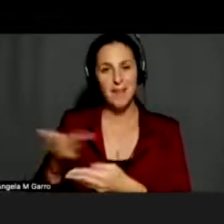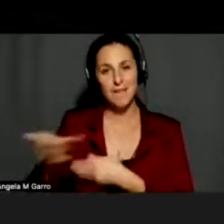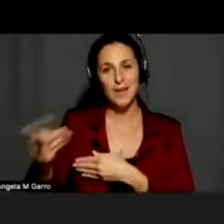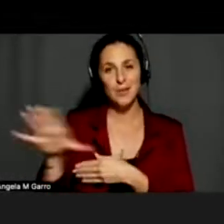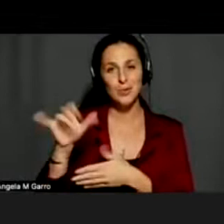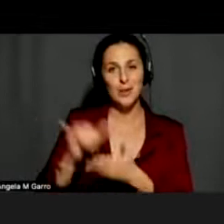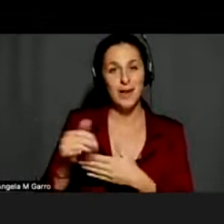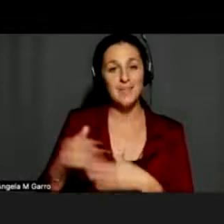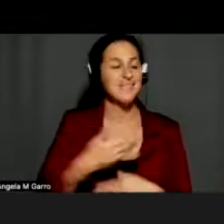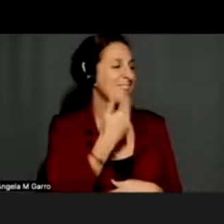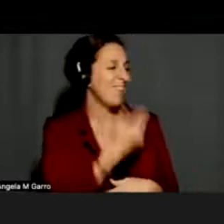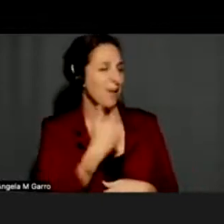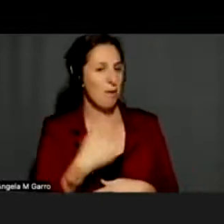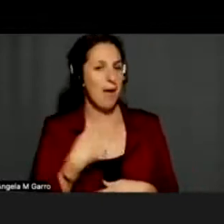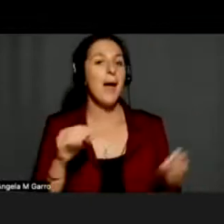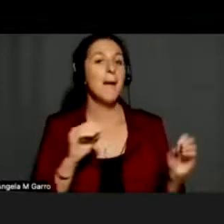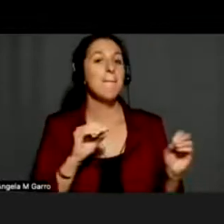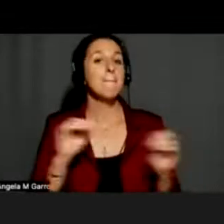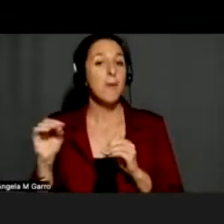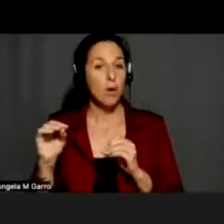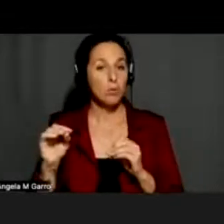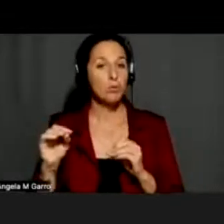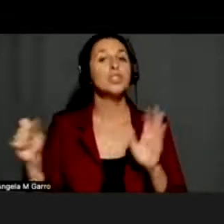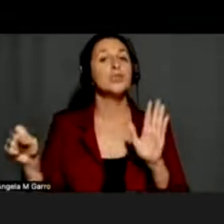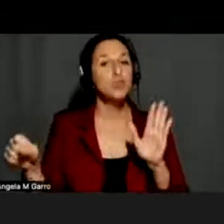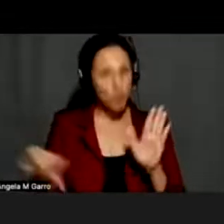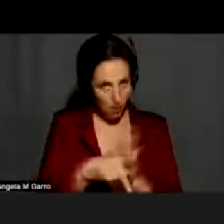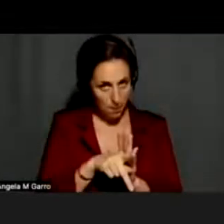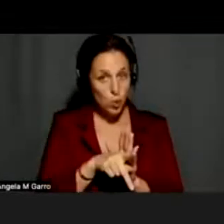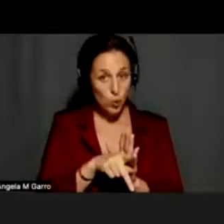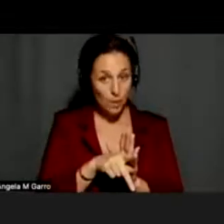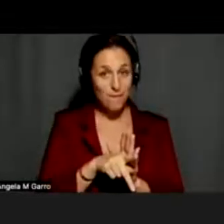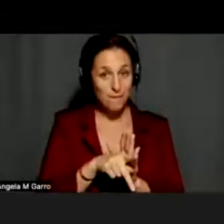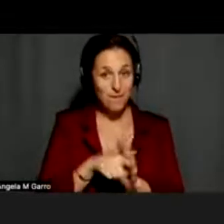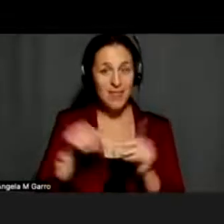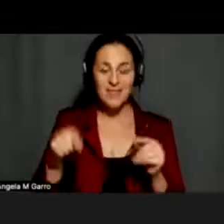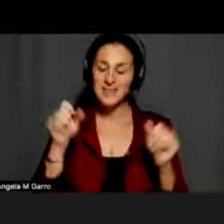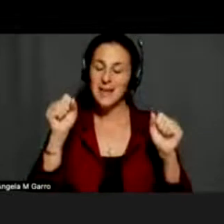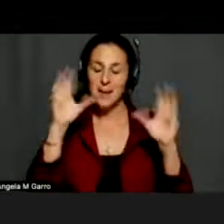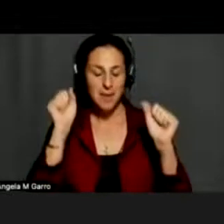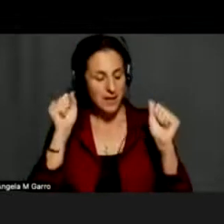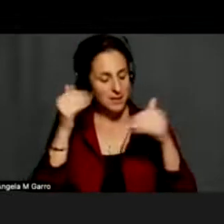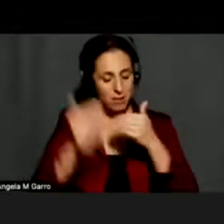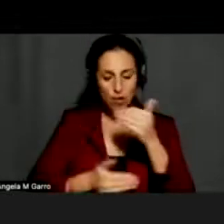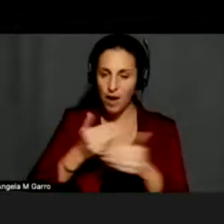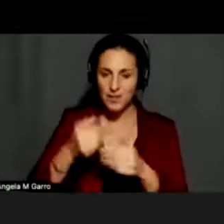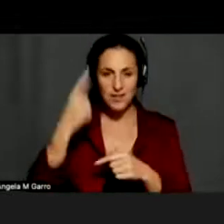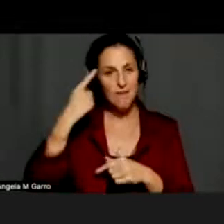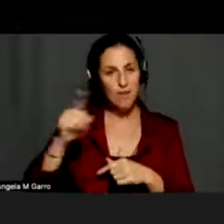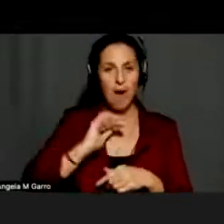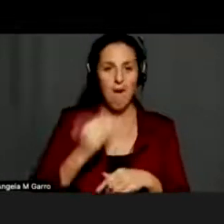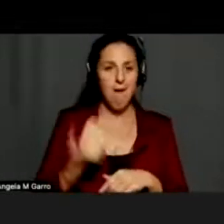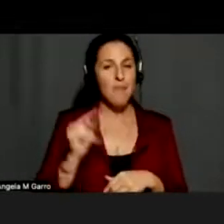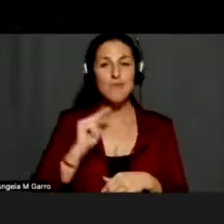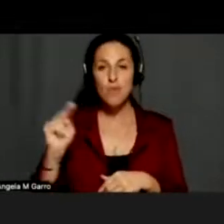Thank you. I motion to approve this amazing progress for our North Central Community